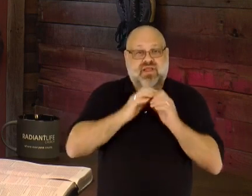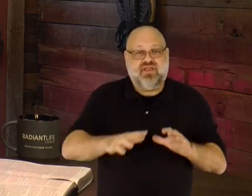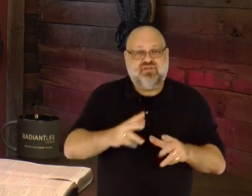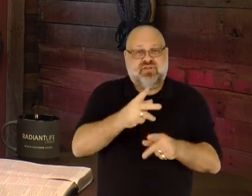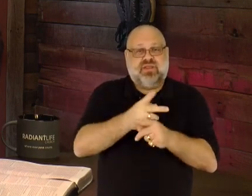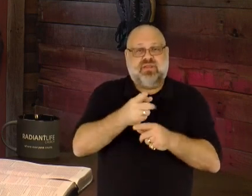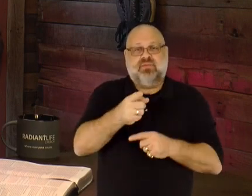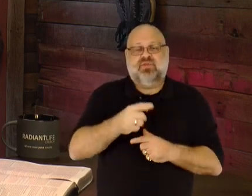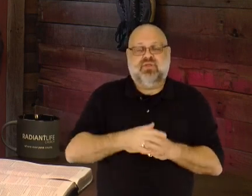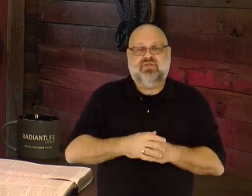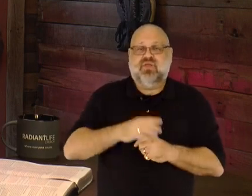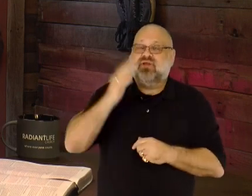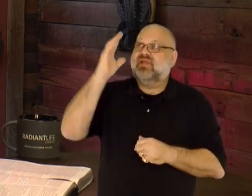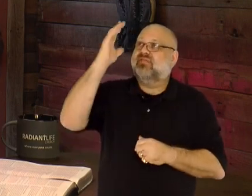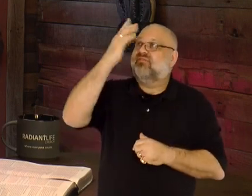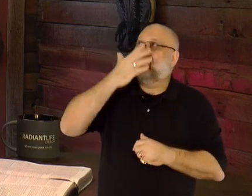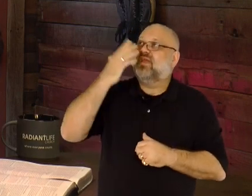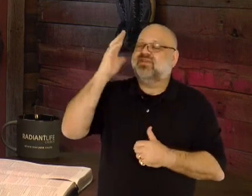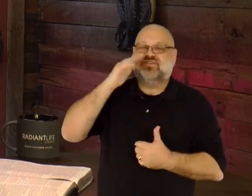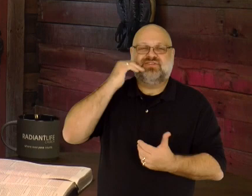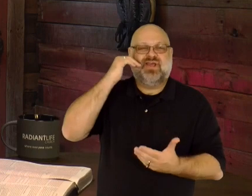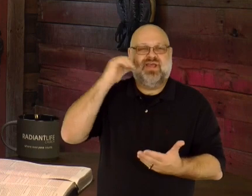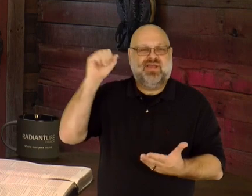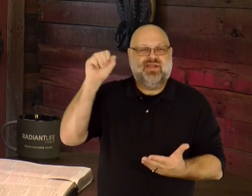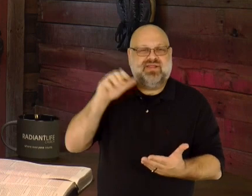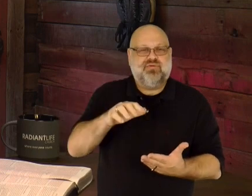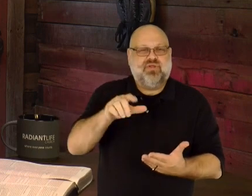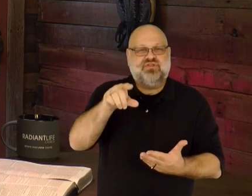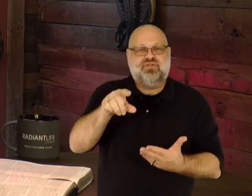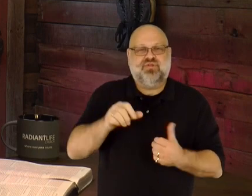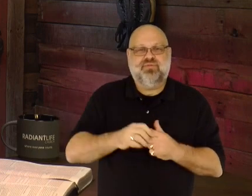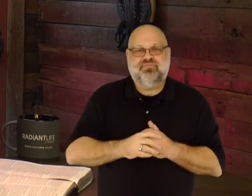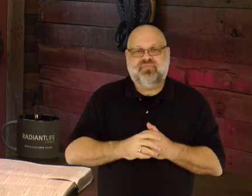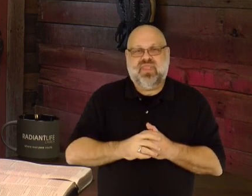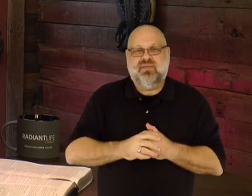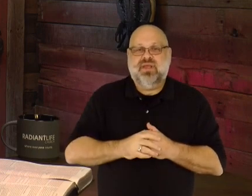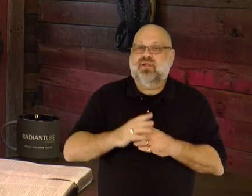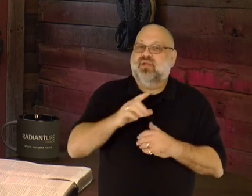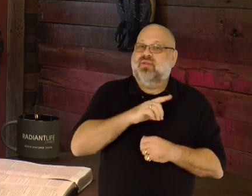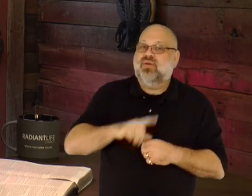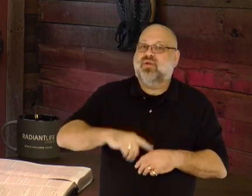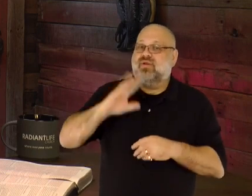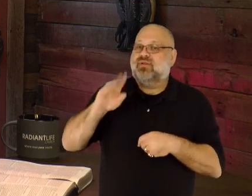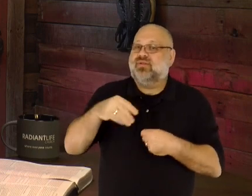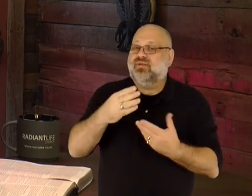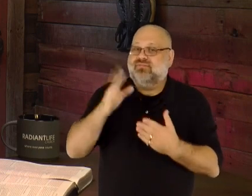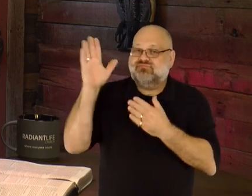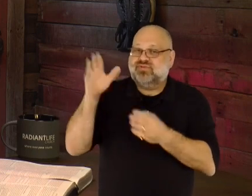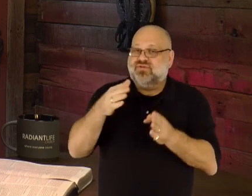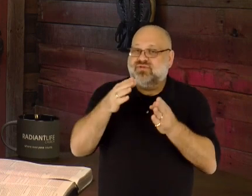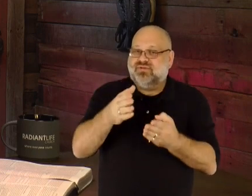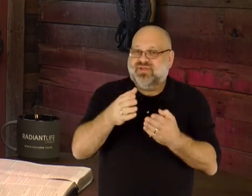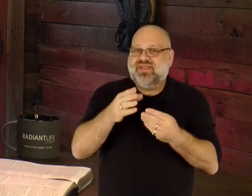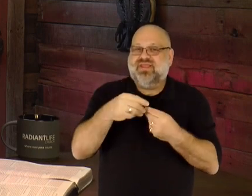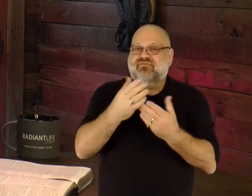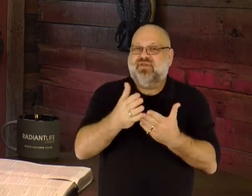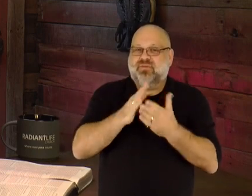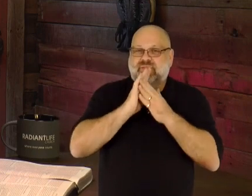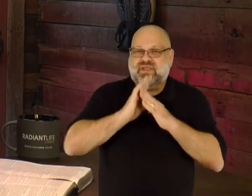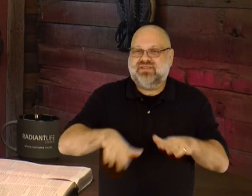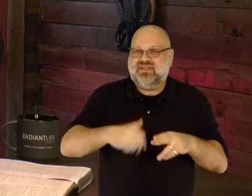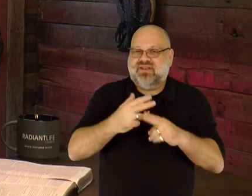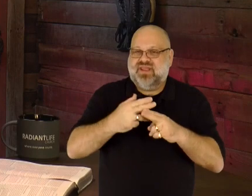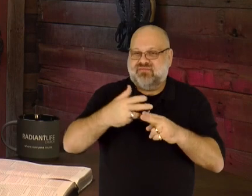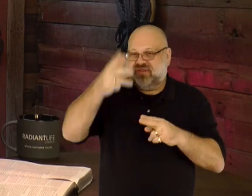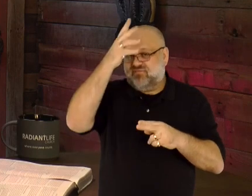you and keep you. May the Lord make his face shine upon you and be gracious to you. May the Lord look upon you and give you peace. In the name of